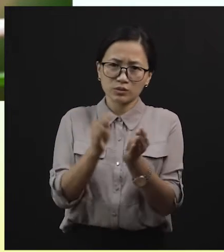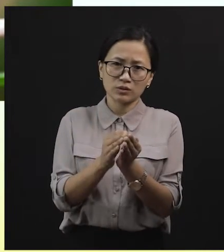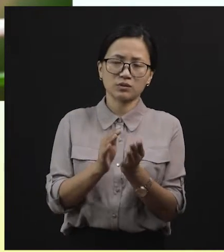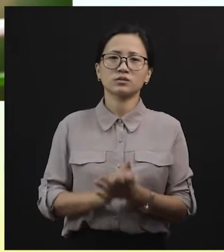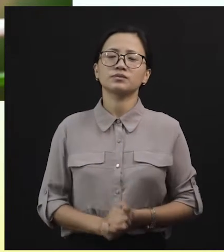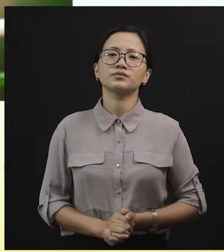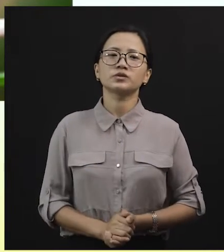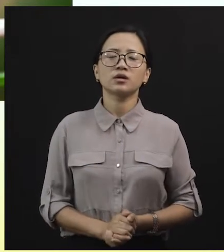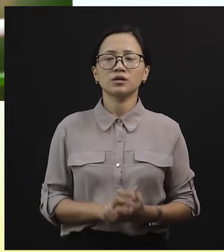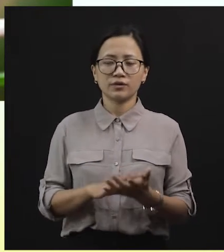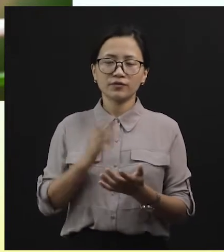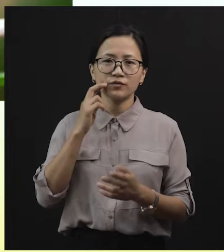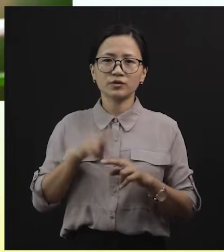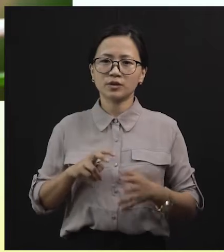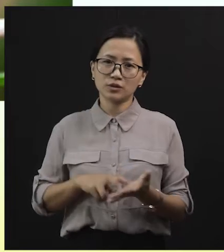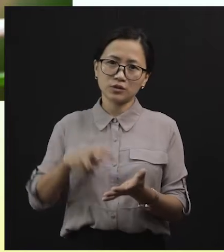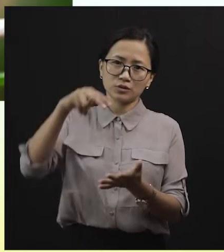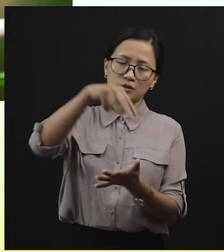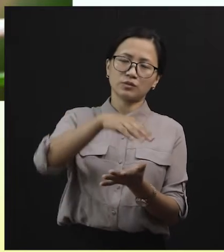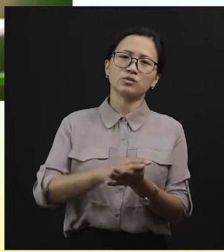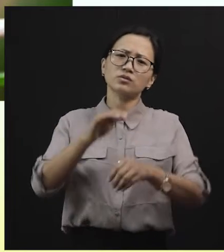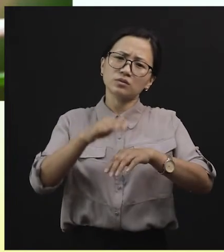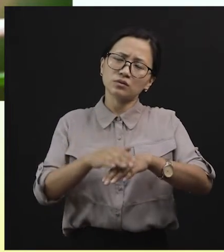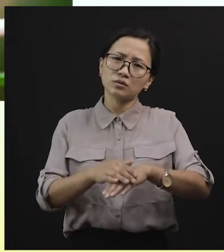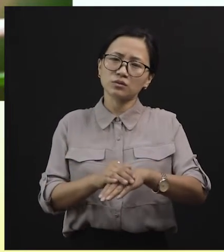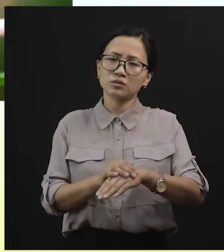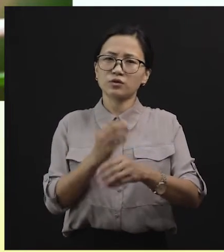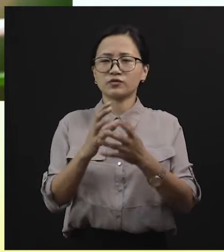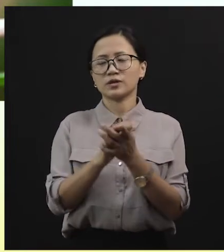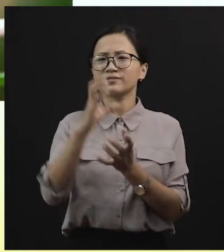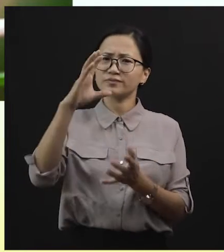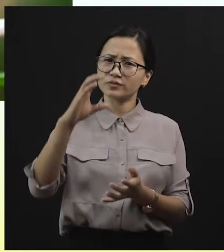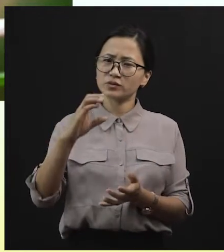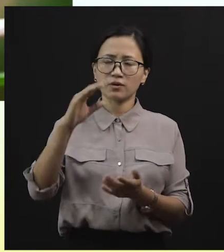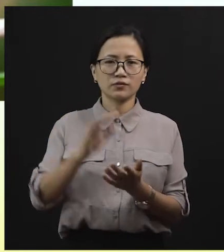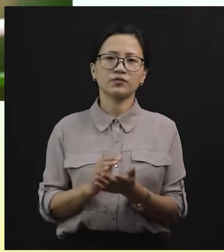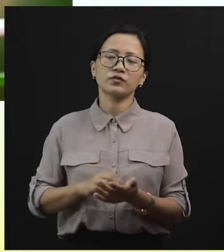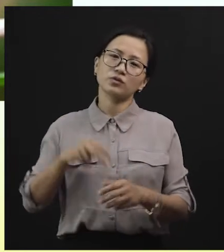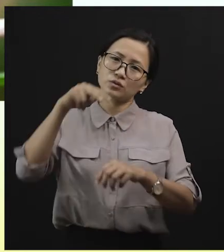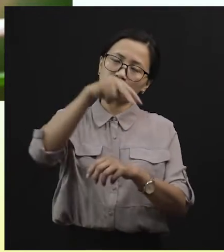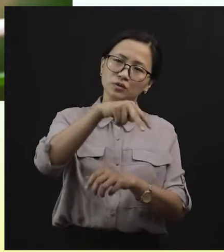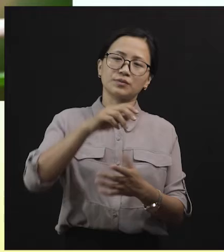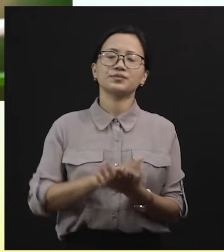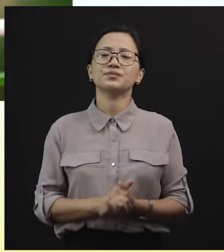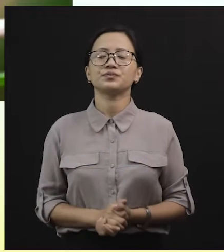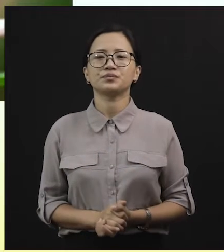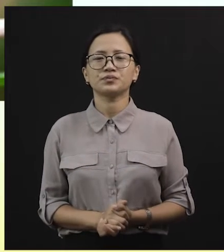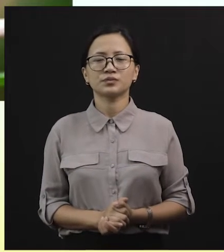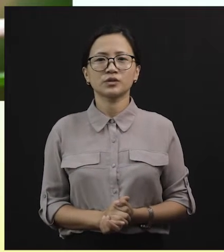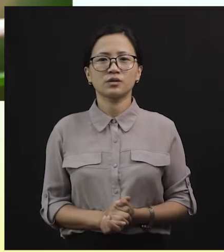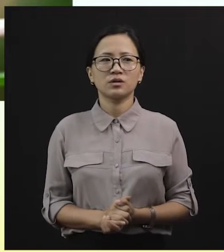softly, right? Light of leap means jump softly. So the grasshopper that are